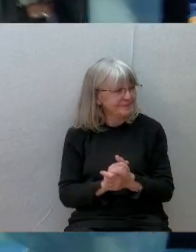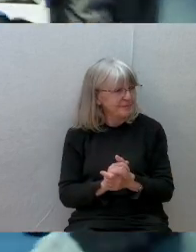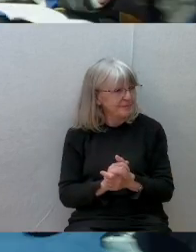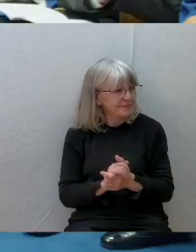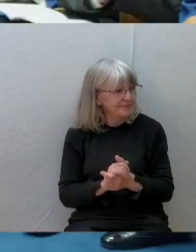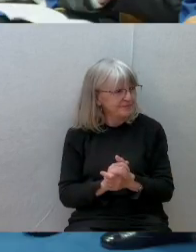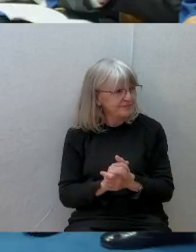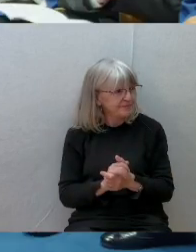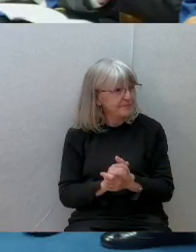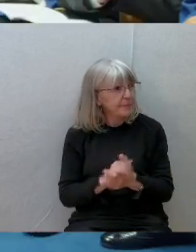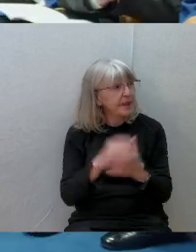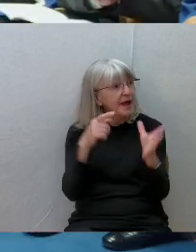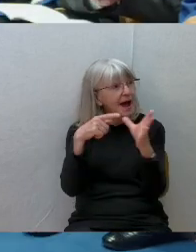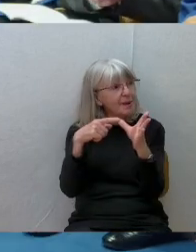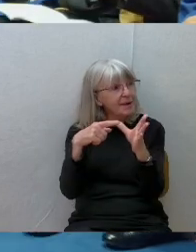Aparna Saxena.